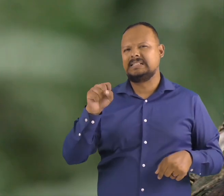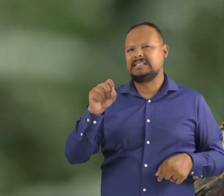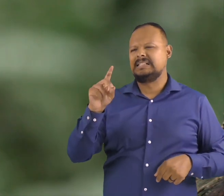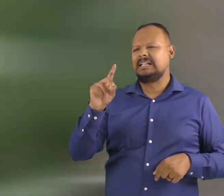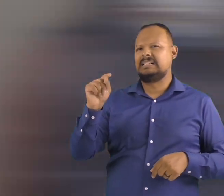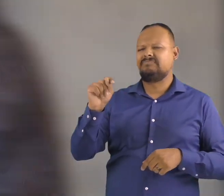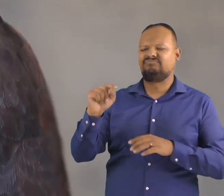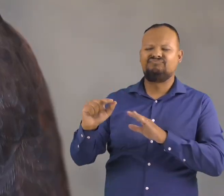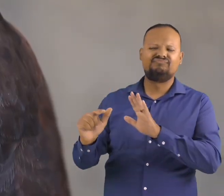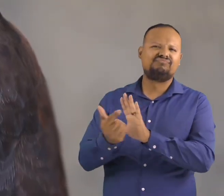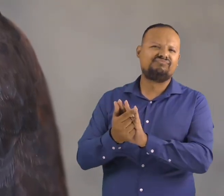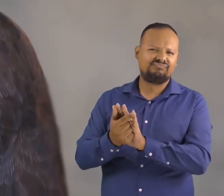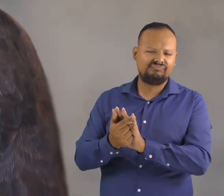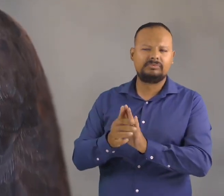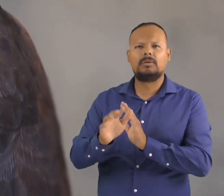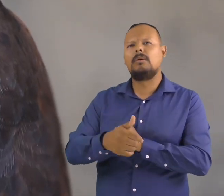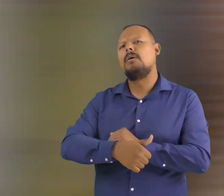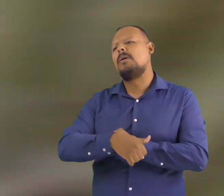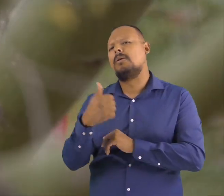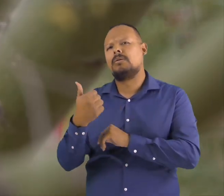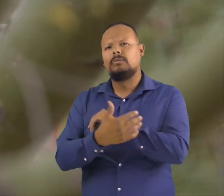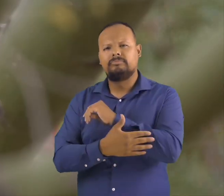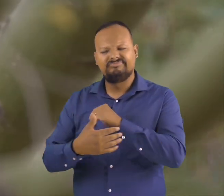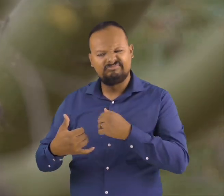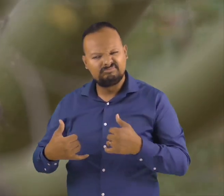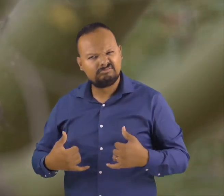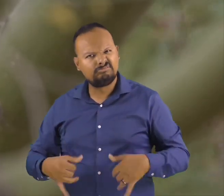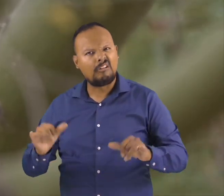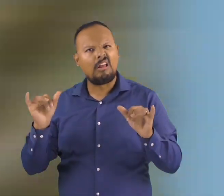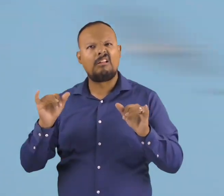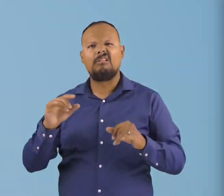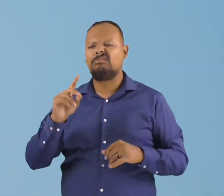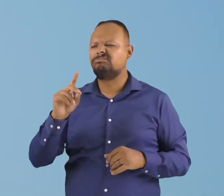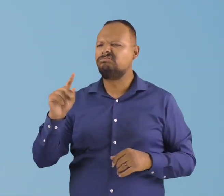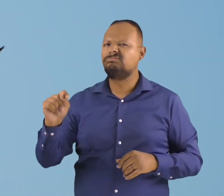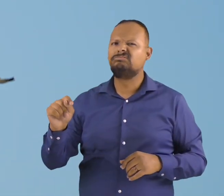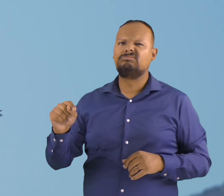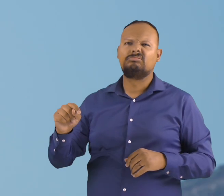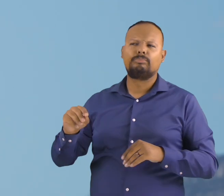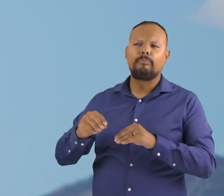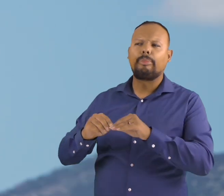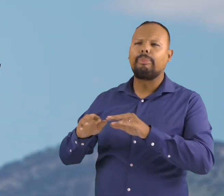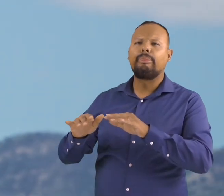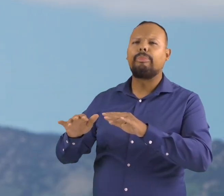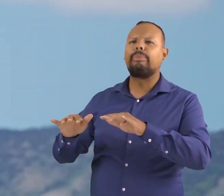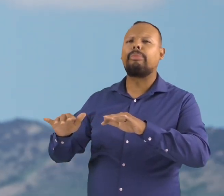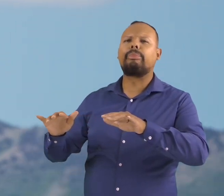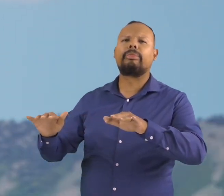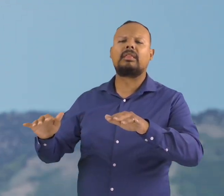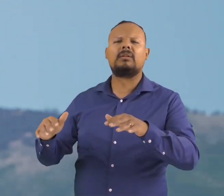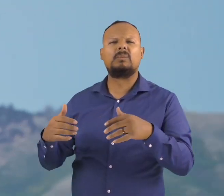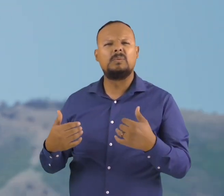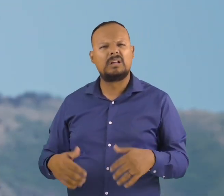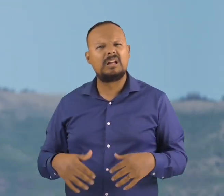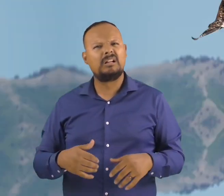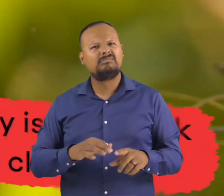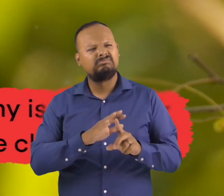have so many interesting characteristics? Let's review and see what you remember about hawks.